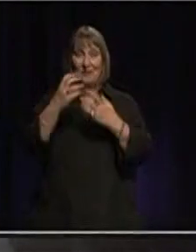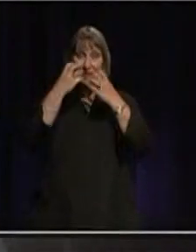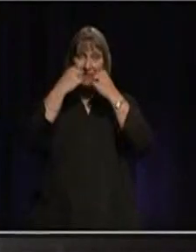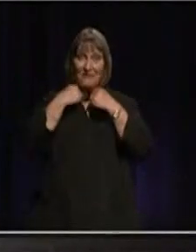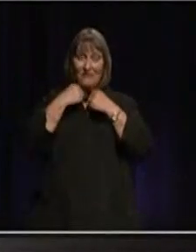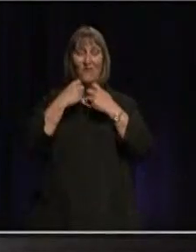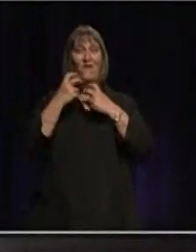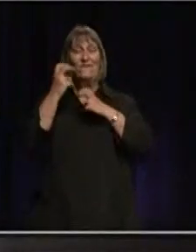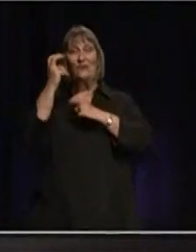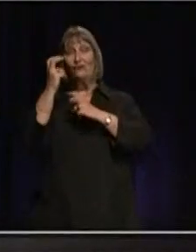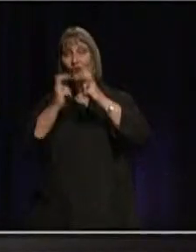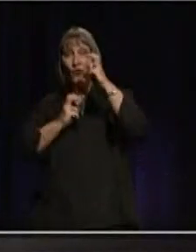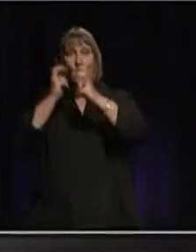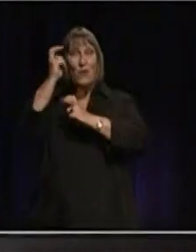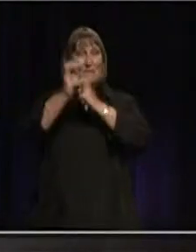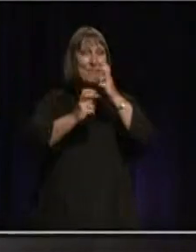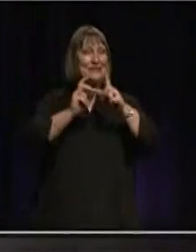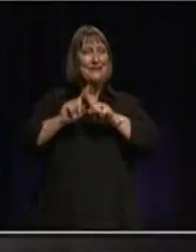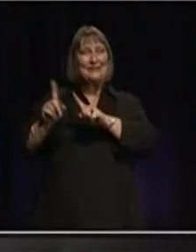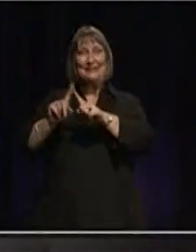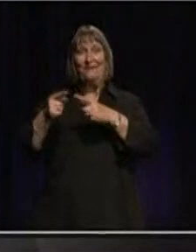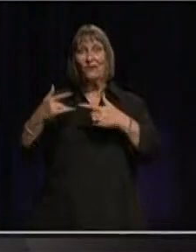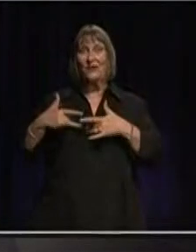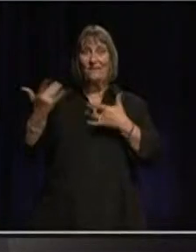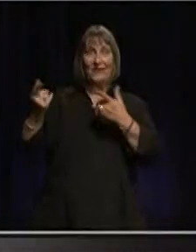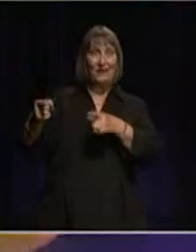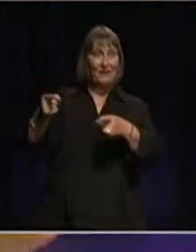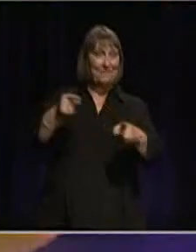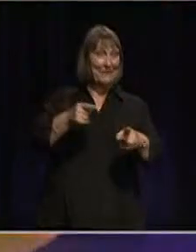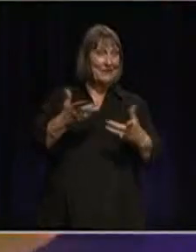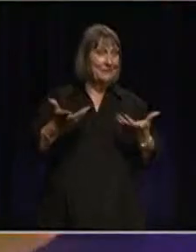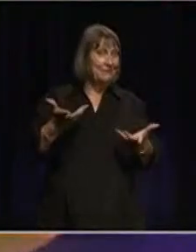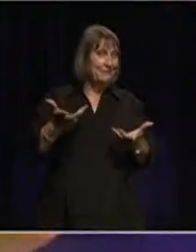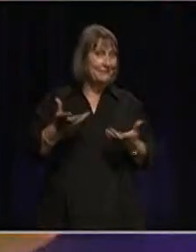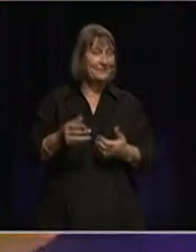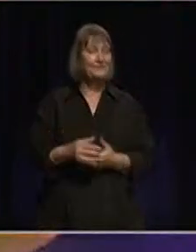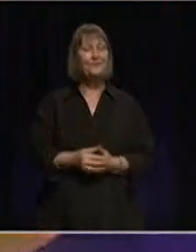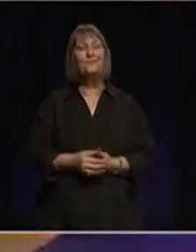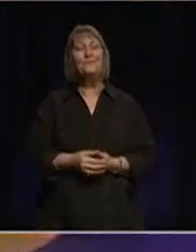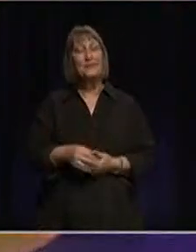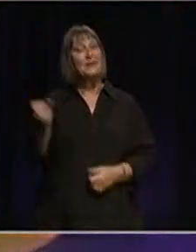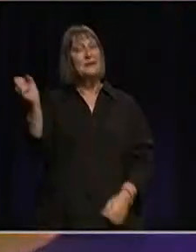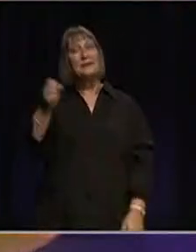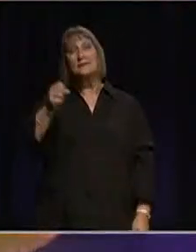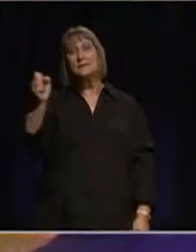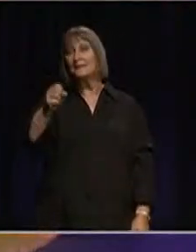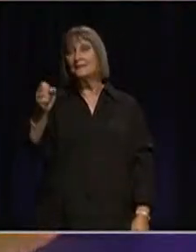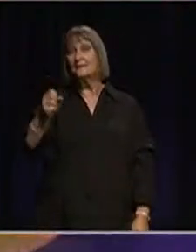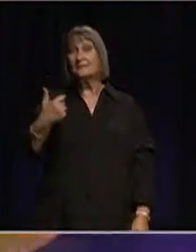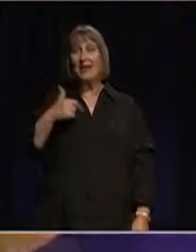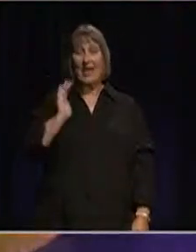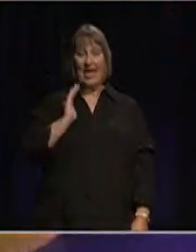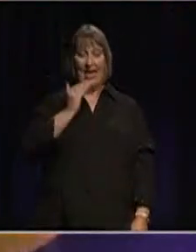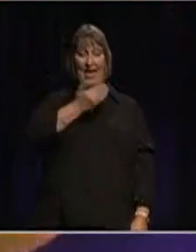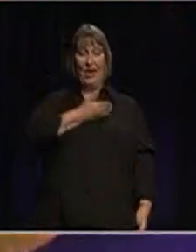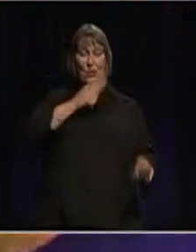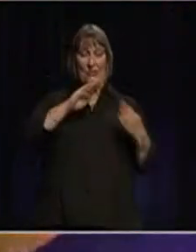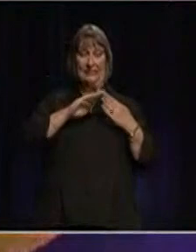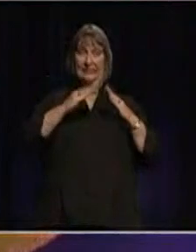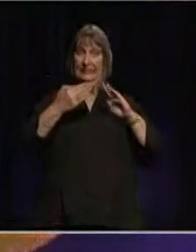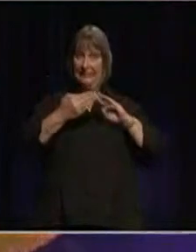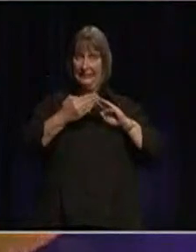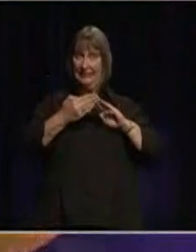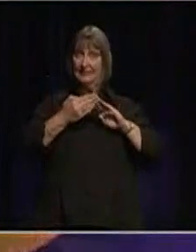tournaments? Yeah, and I will say that as we have done with our city facilities, our